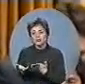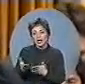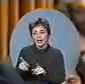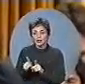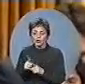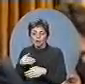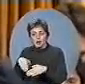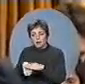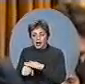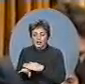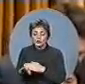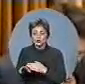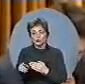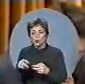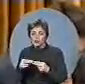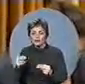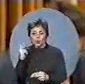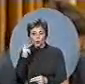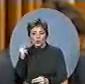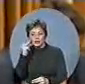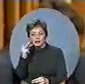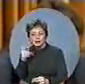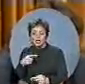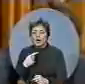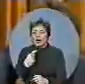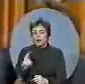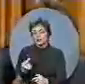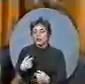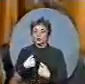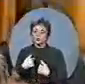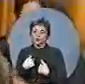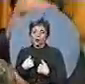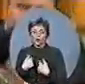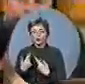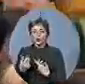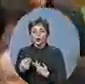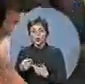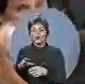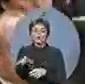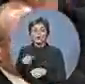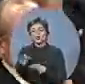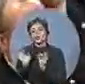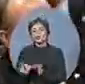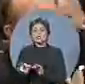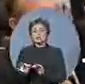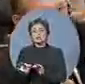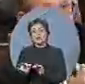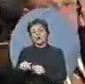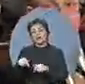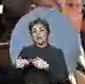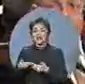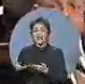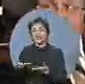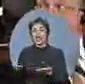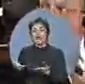policy in order to protect that member. I would ask him to withdraw both of those allegations.